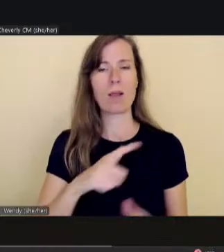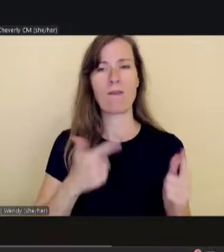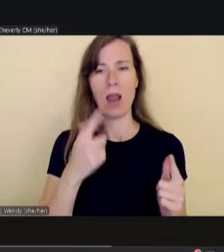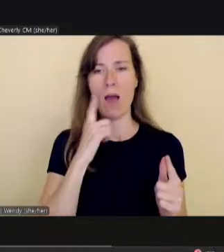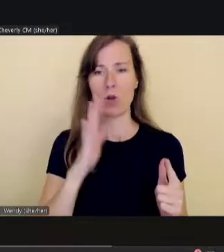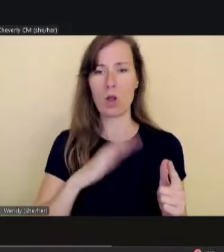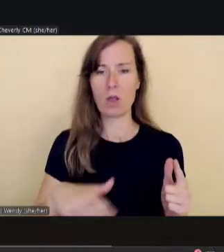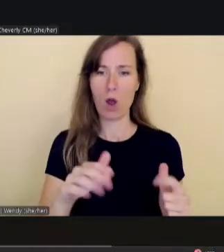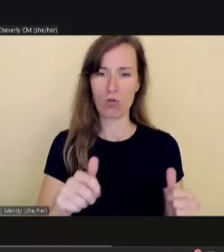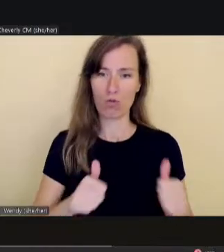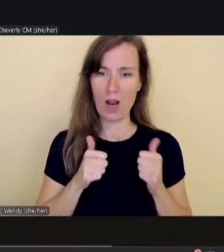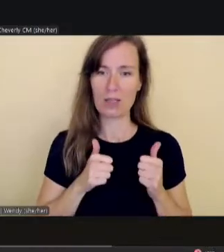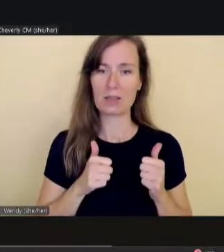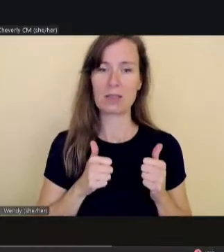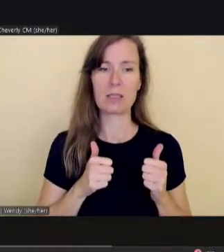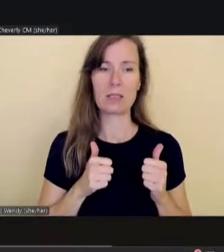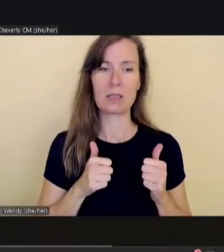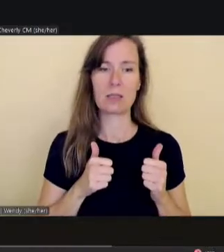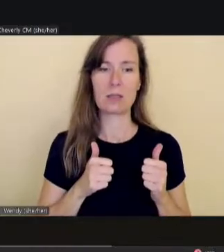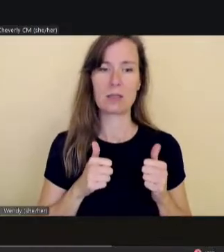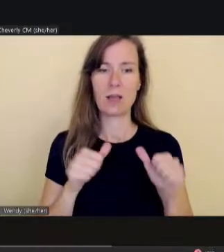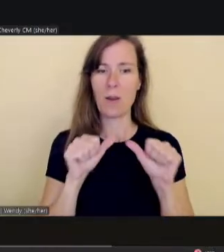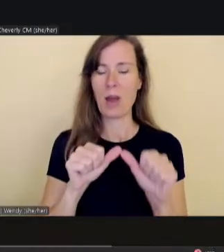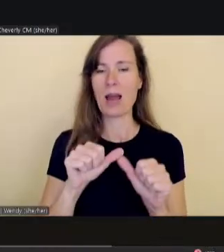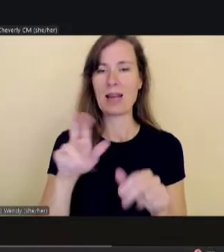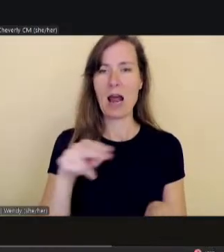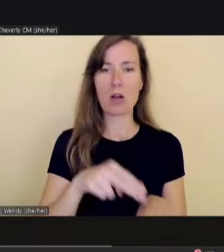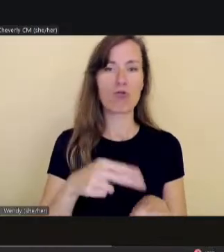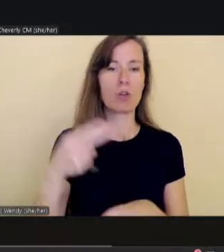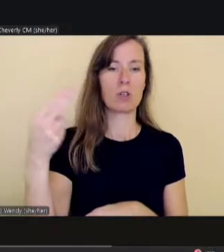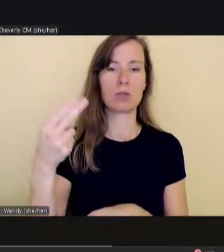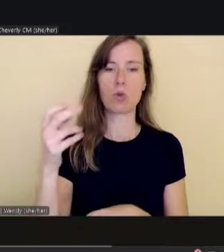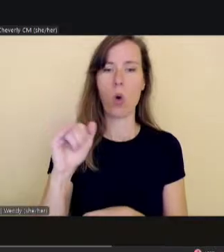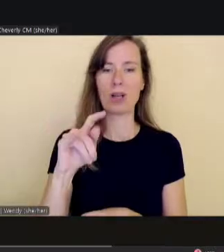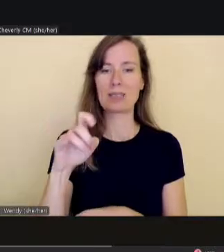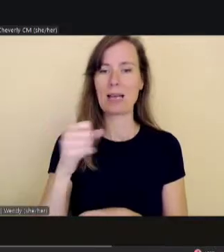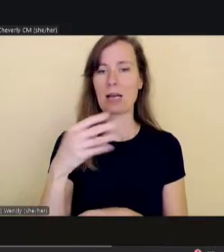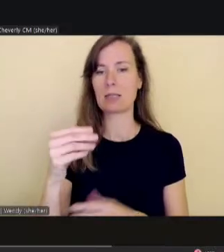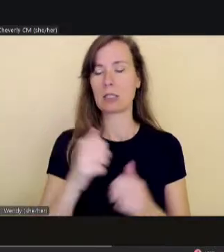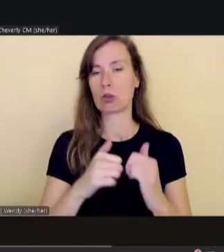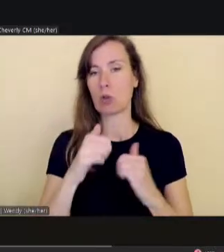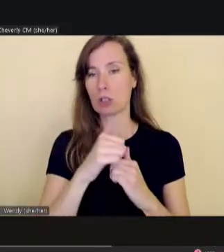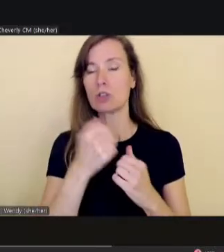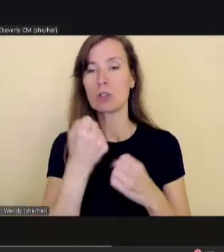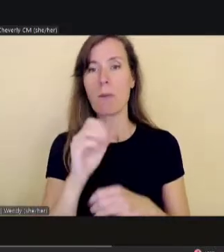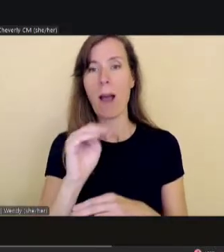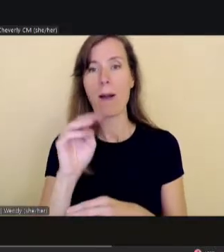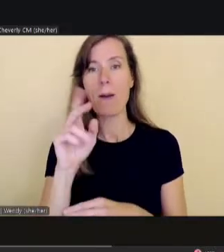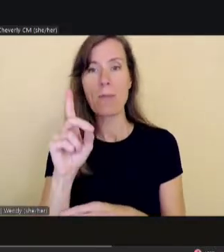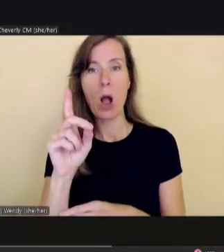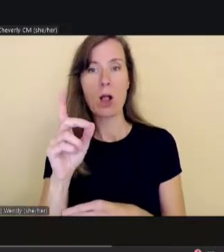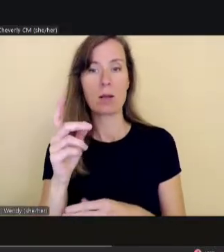and structures, and helping to make Maryland a great place to live, work, play, and explore.